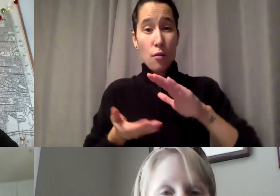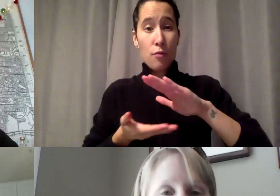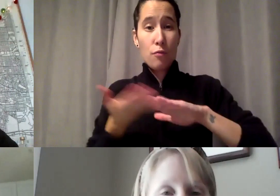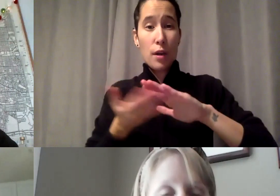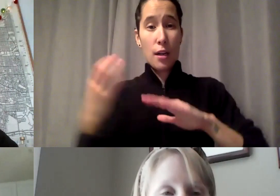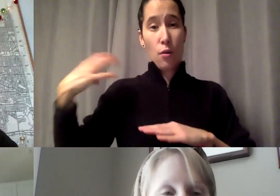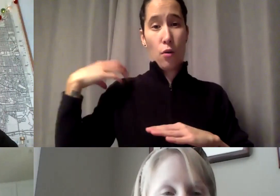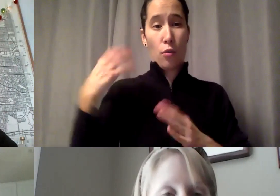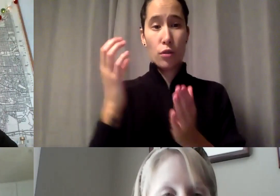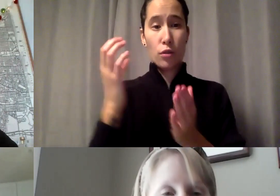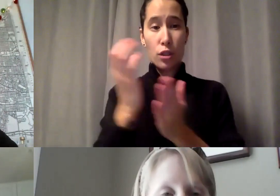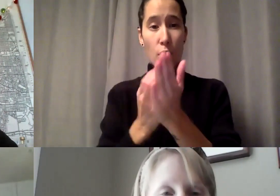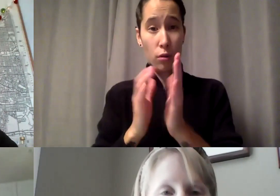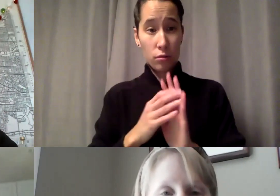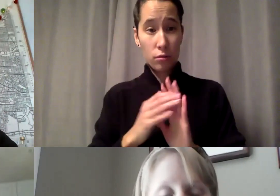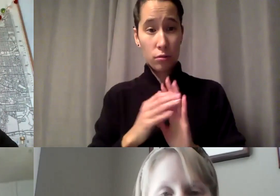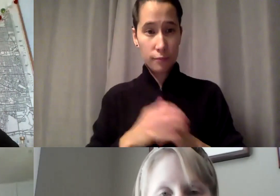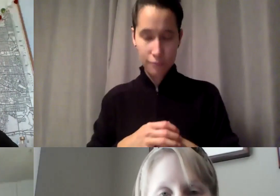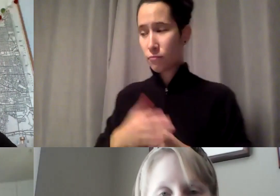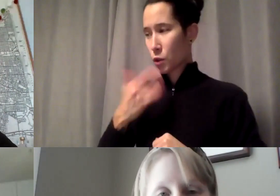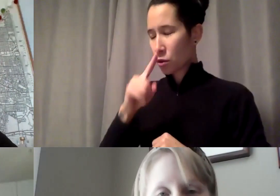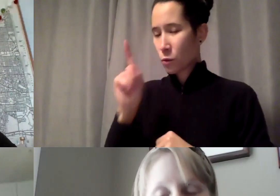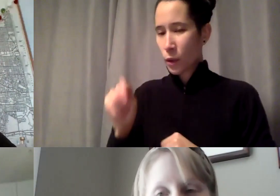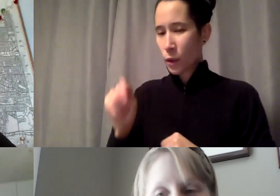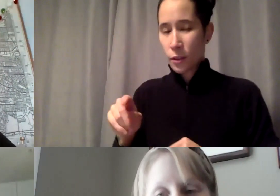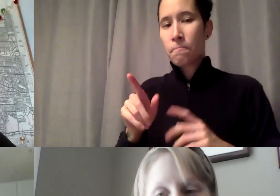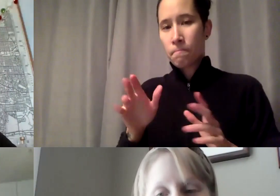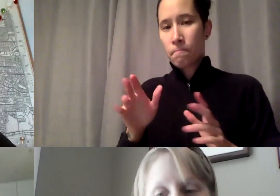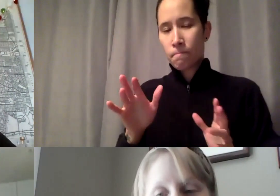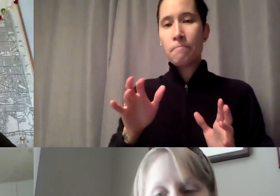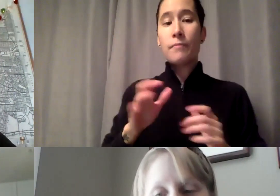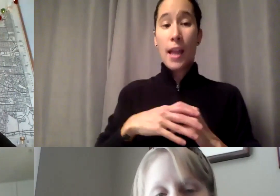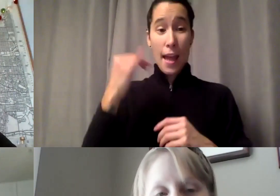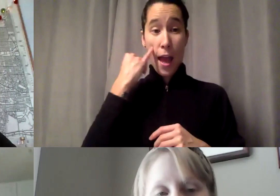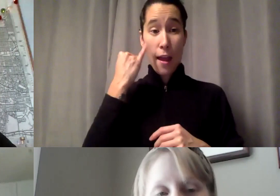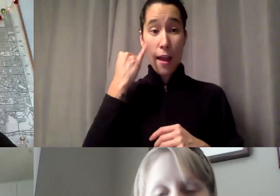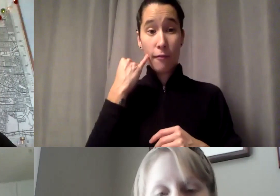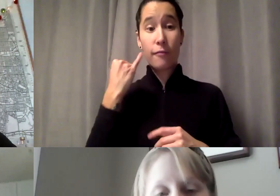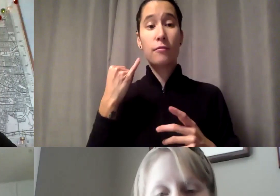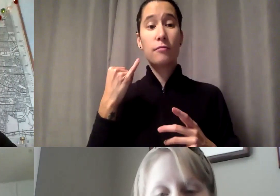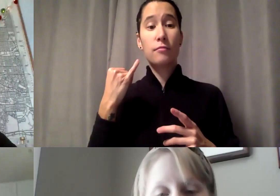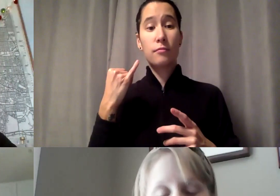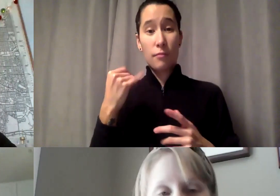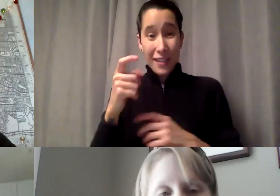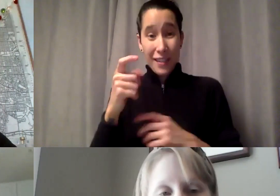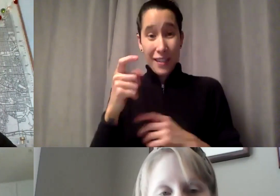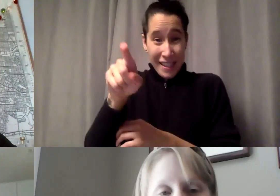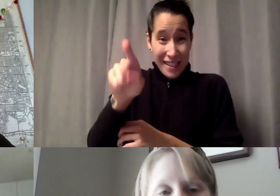course. Good question. If it is absolutely